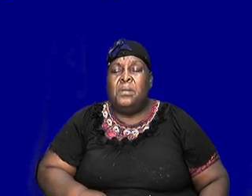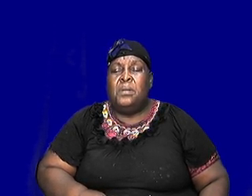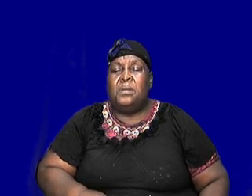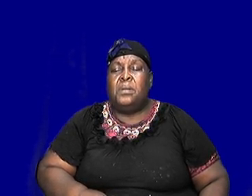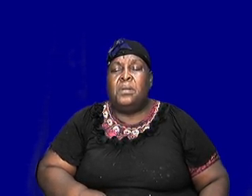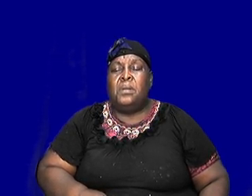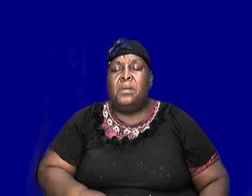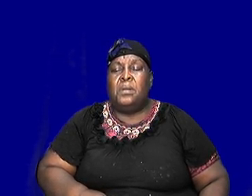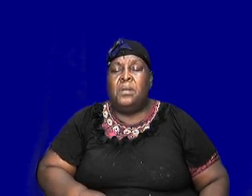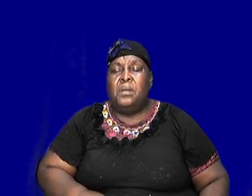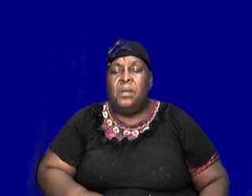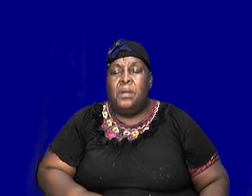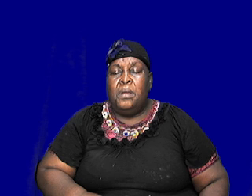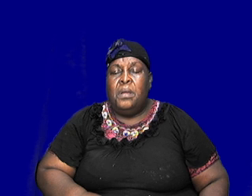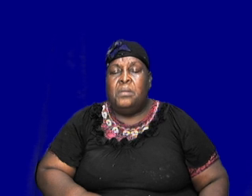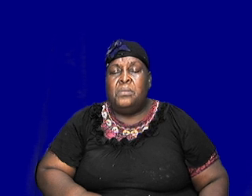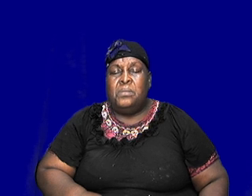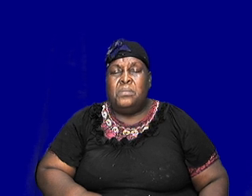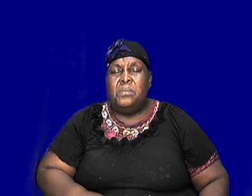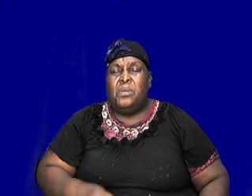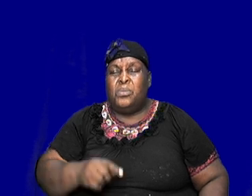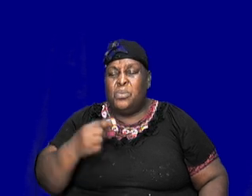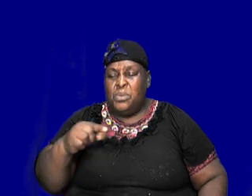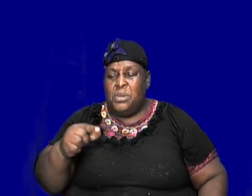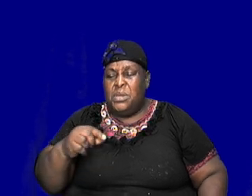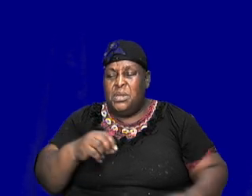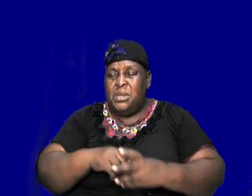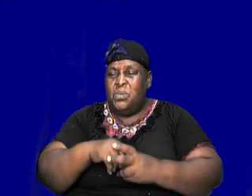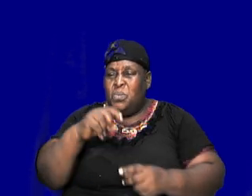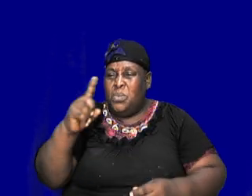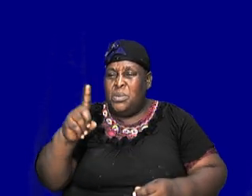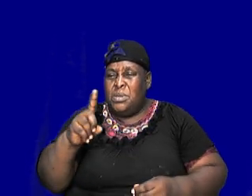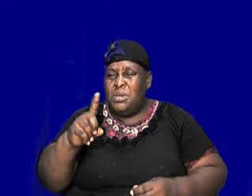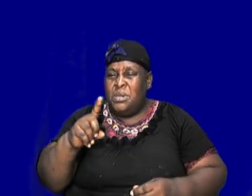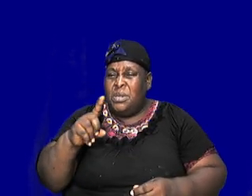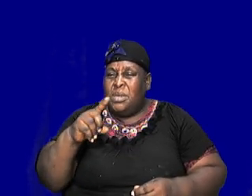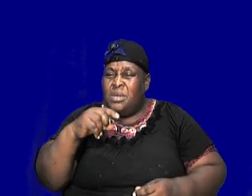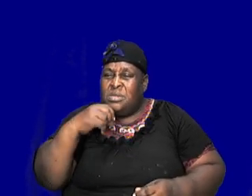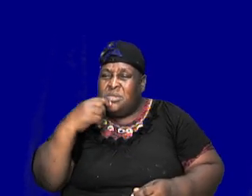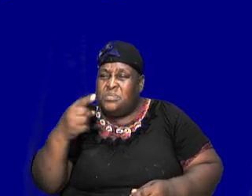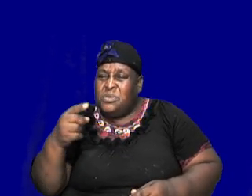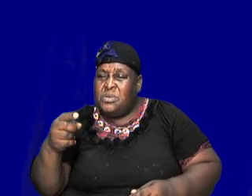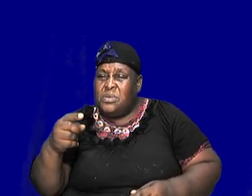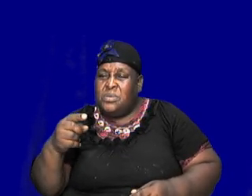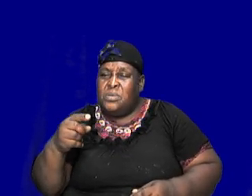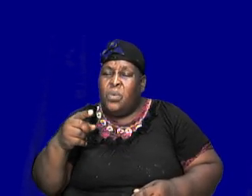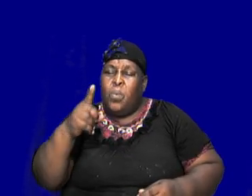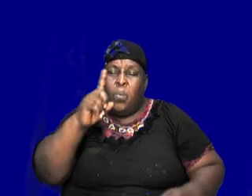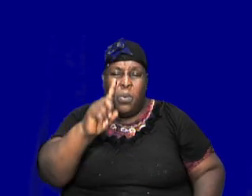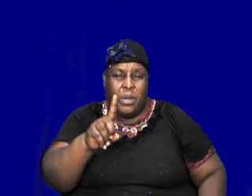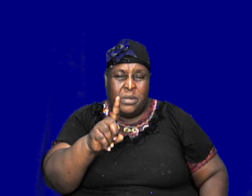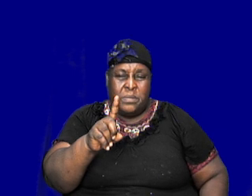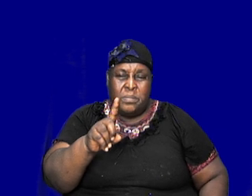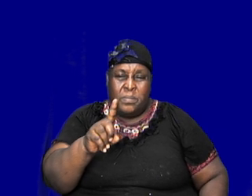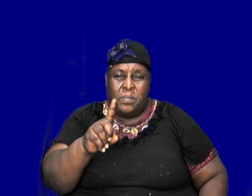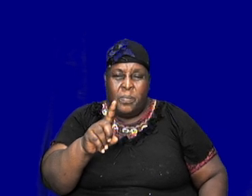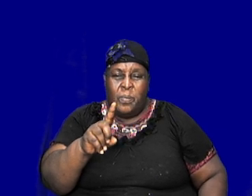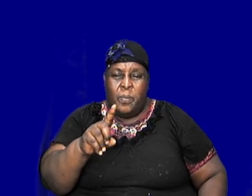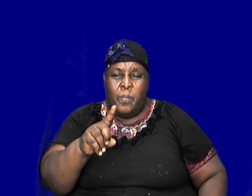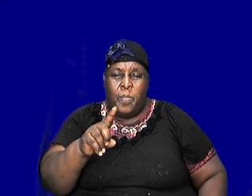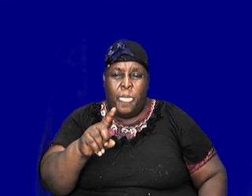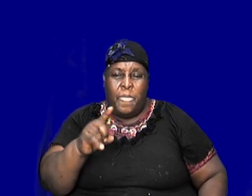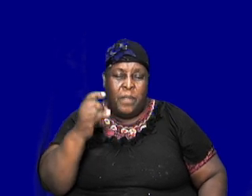in, you know, agreeing in one. But he's speaking about numerical one. And if we look at